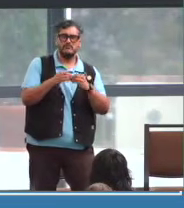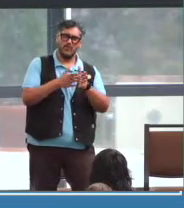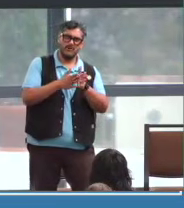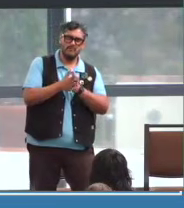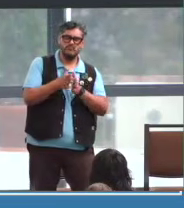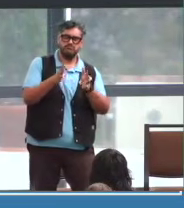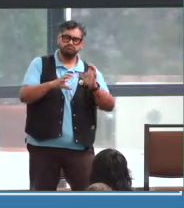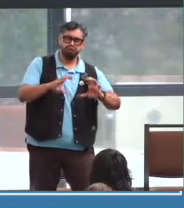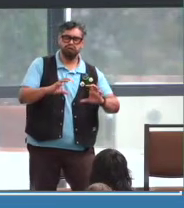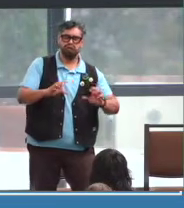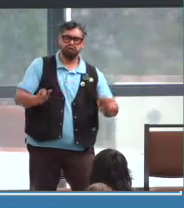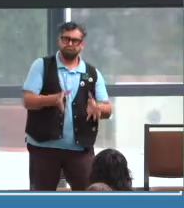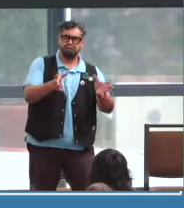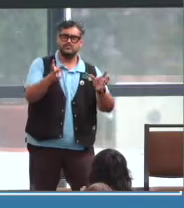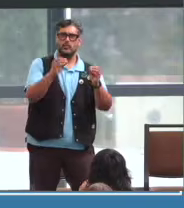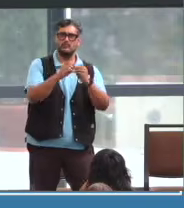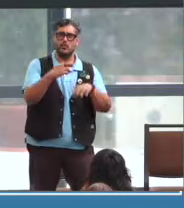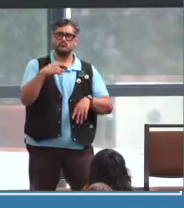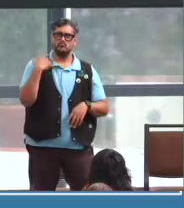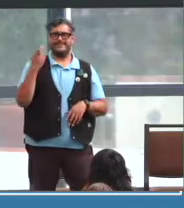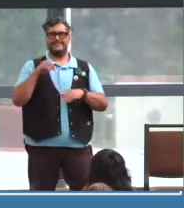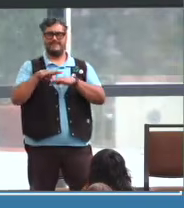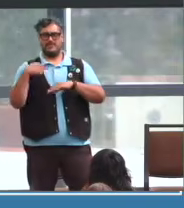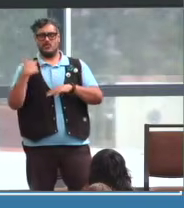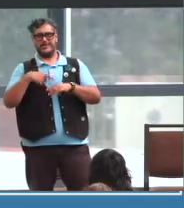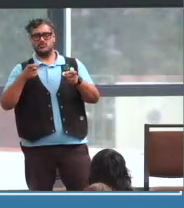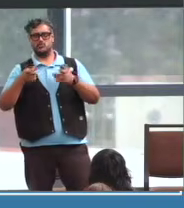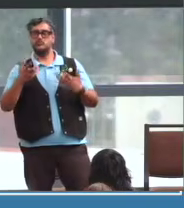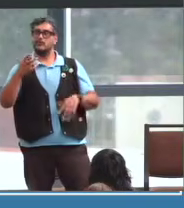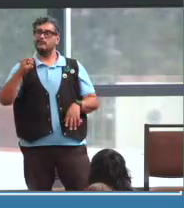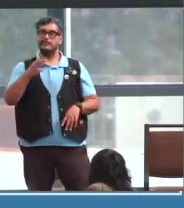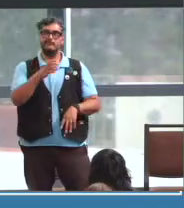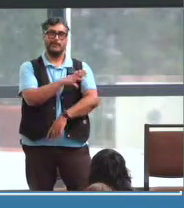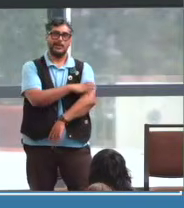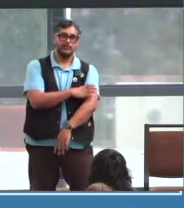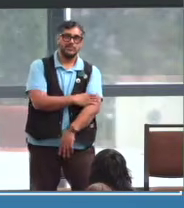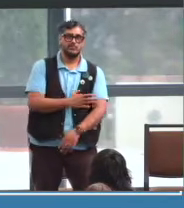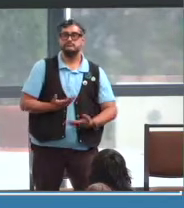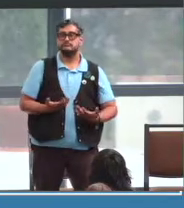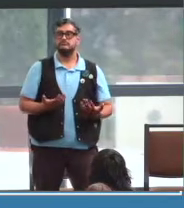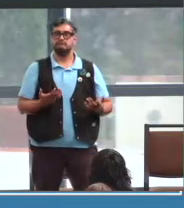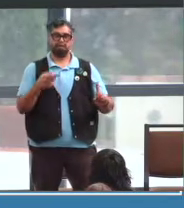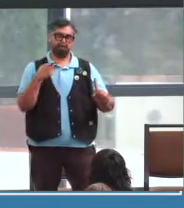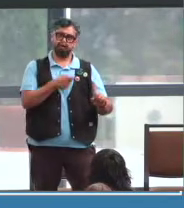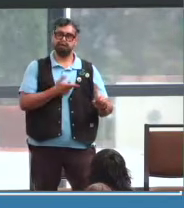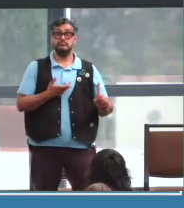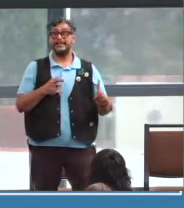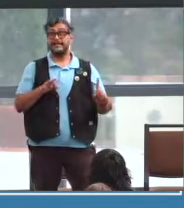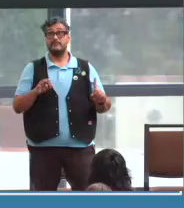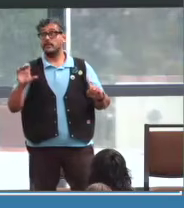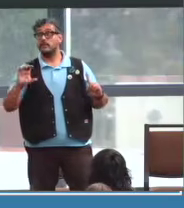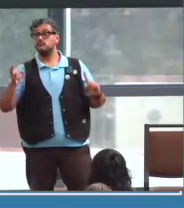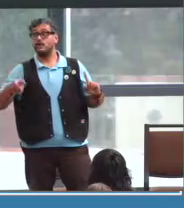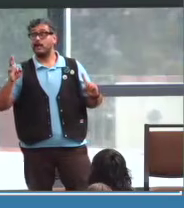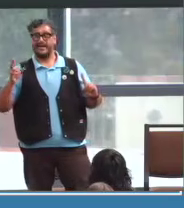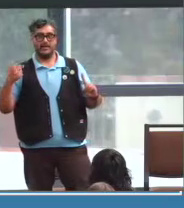front with certain risk factors that we can control. So if there's a blood pressure target, we try to meet that. If the cholesterol is too